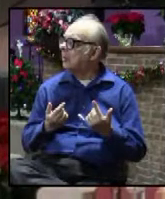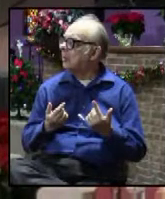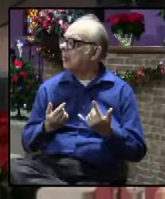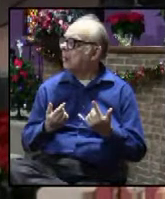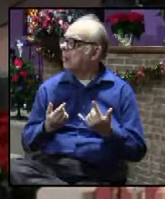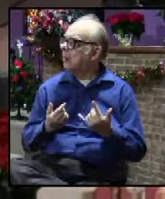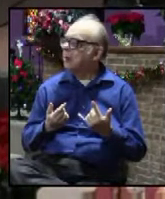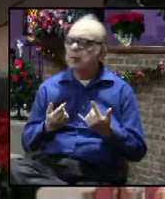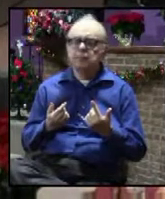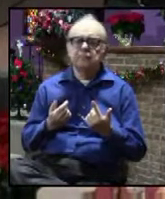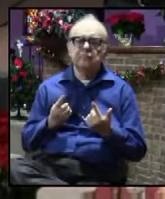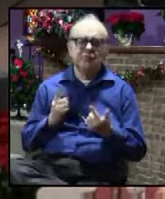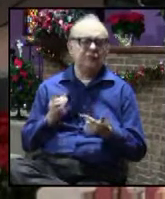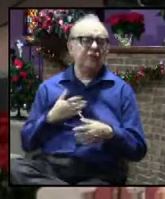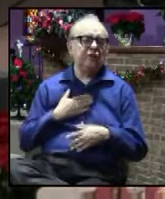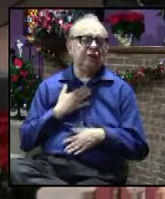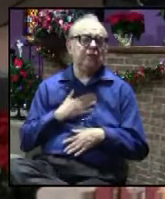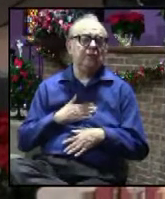just to enjoy.